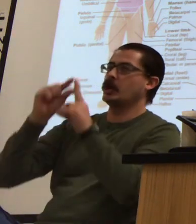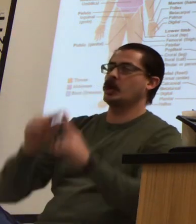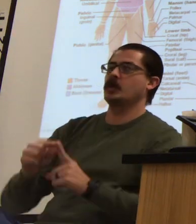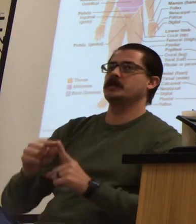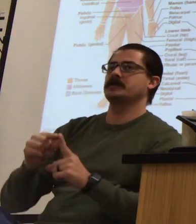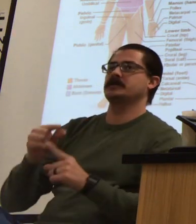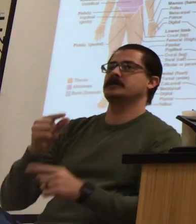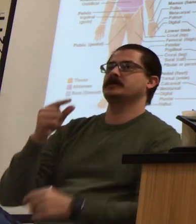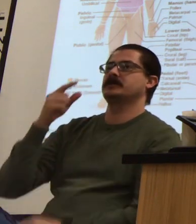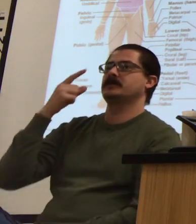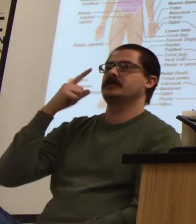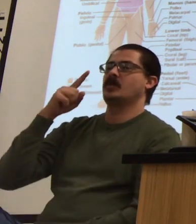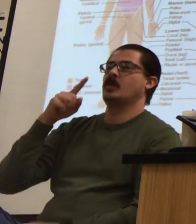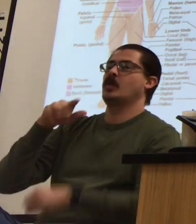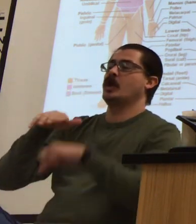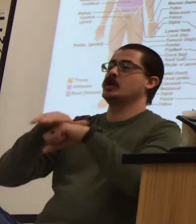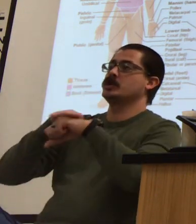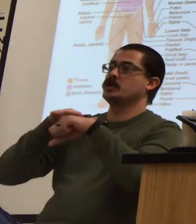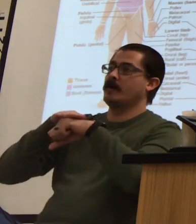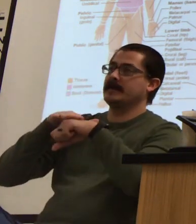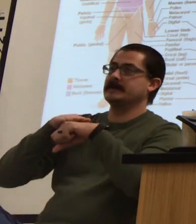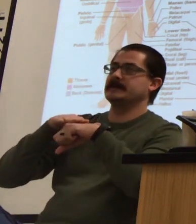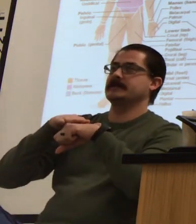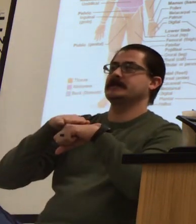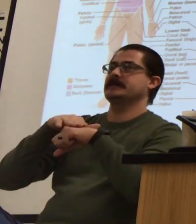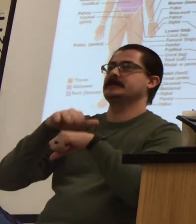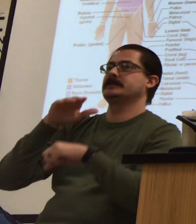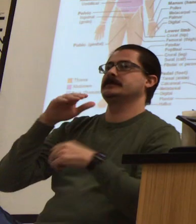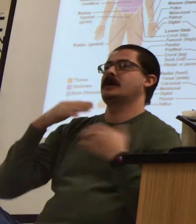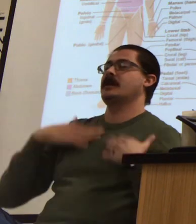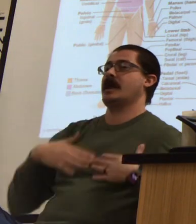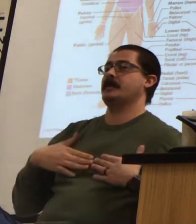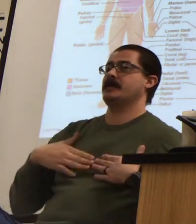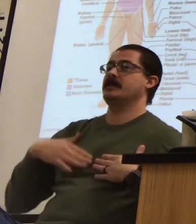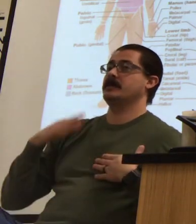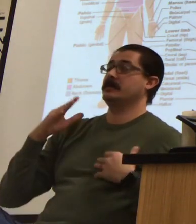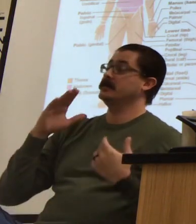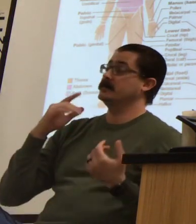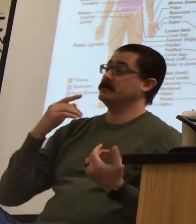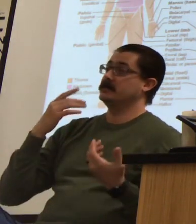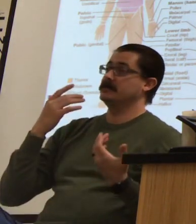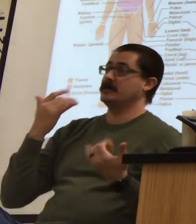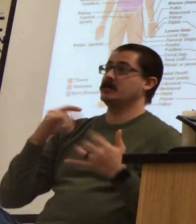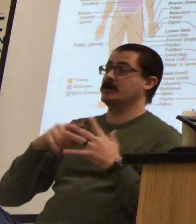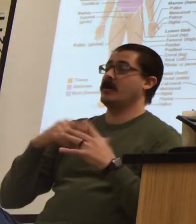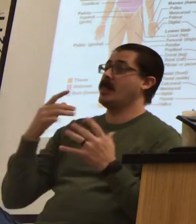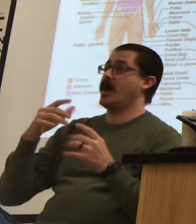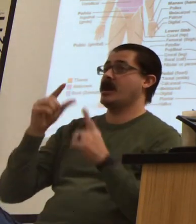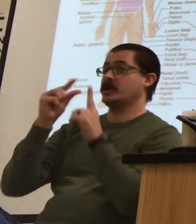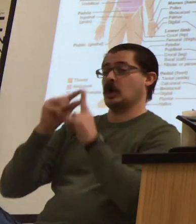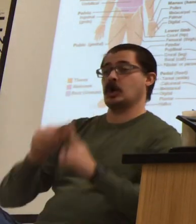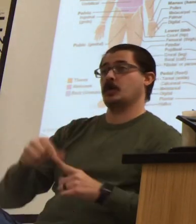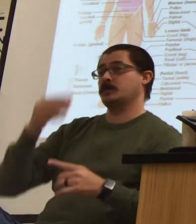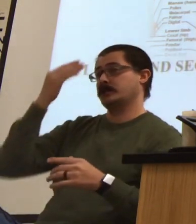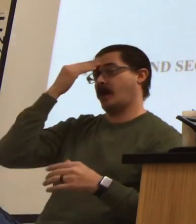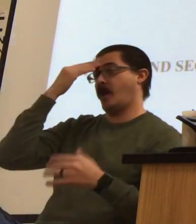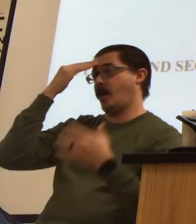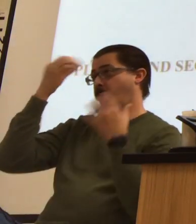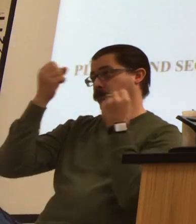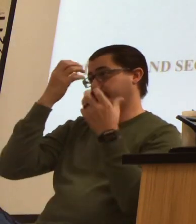through surface anatomy. This is where anatomy, the rubber hits the road. A lot of terms to know.